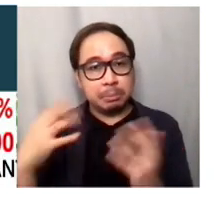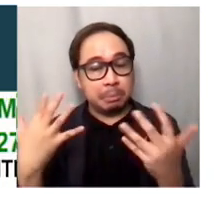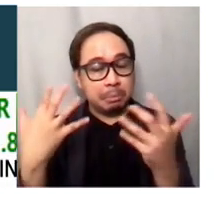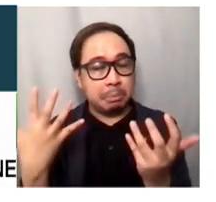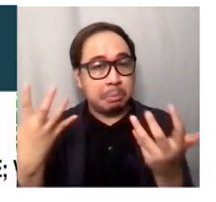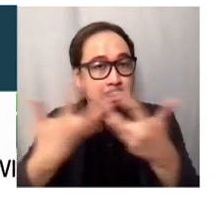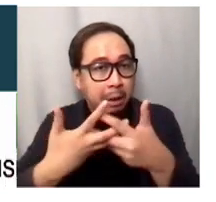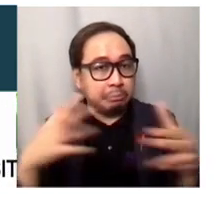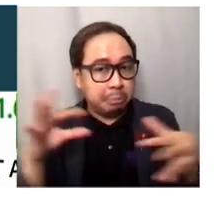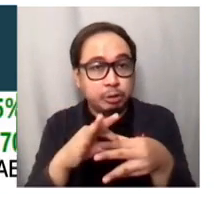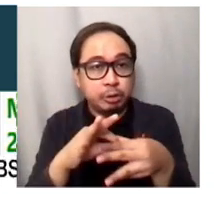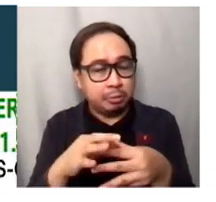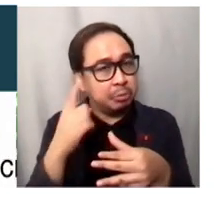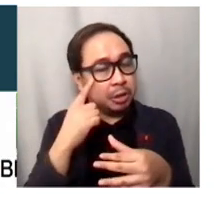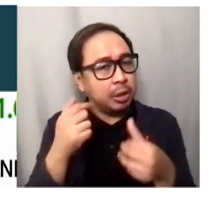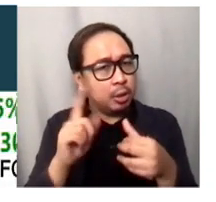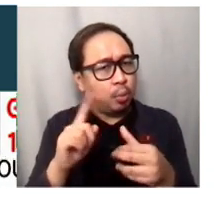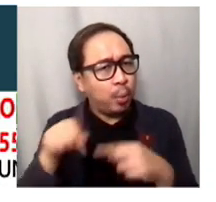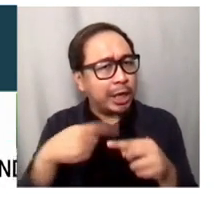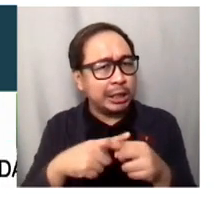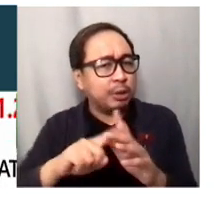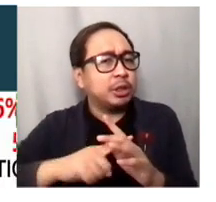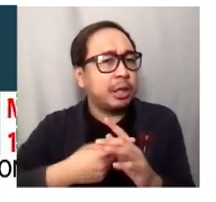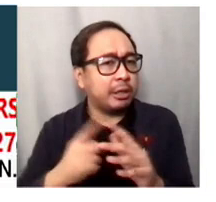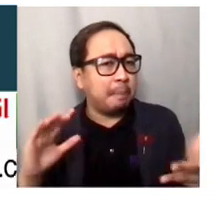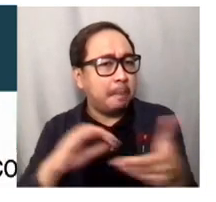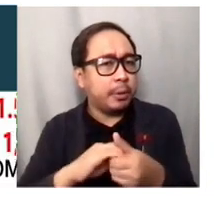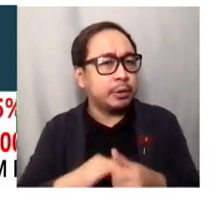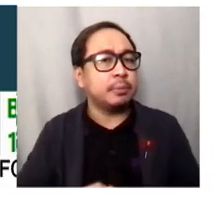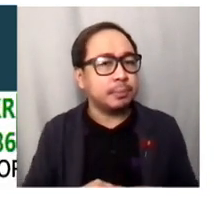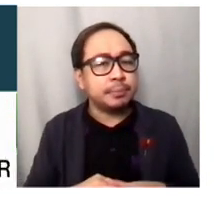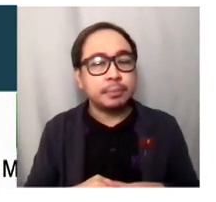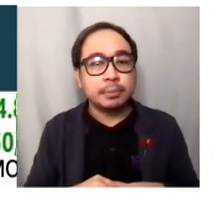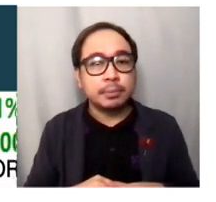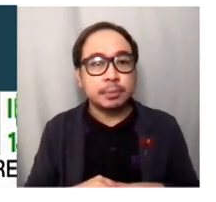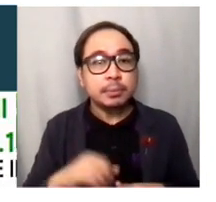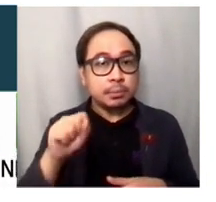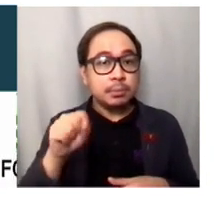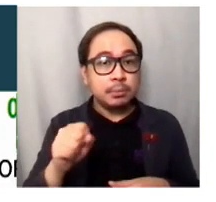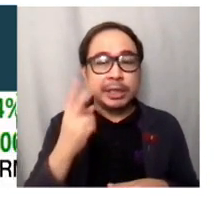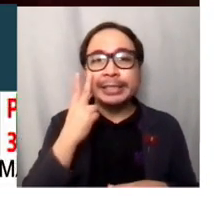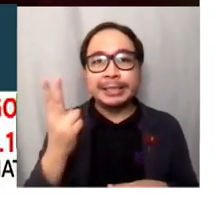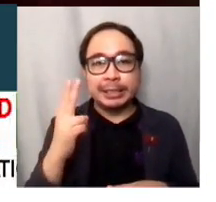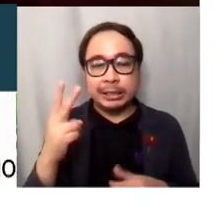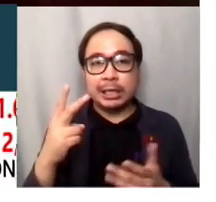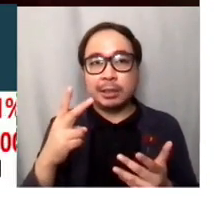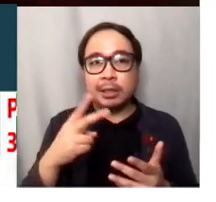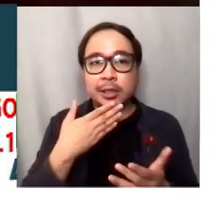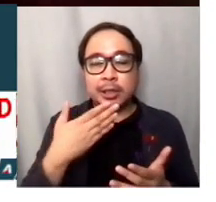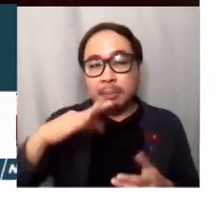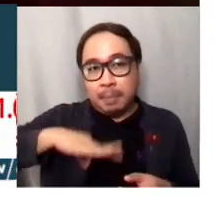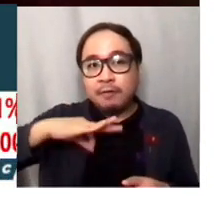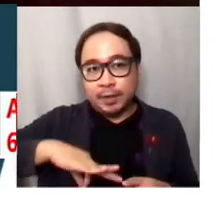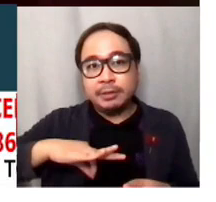the soonest effect of this partnership? Well, we've seen practical effects already.